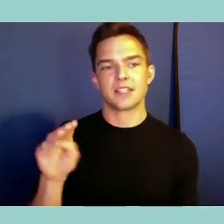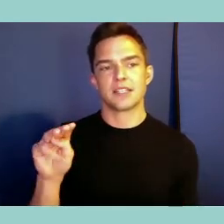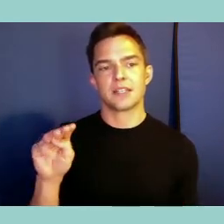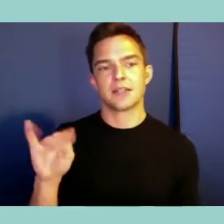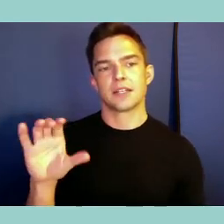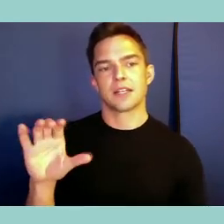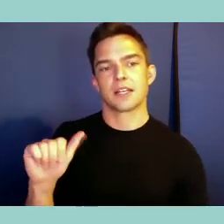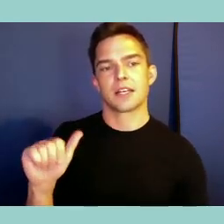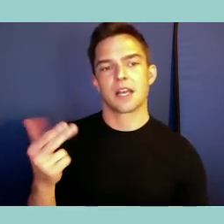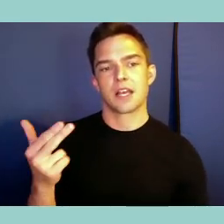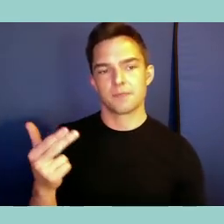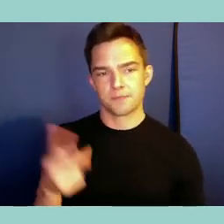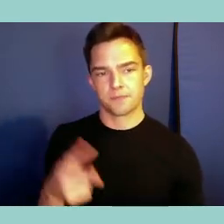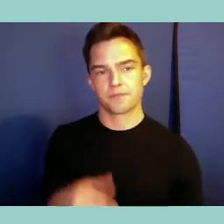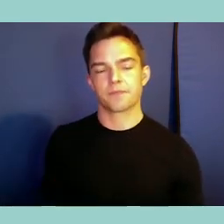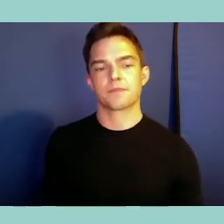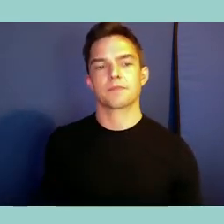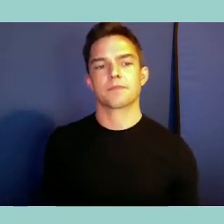We